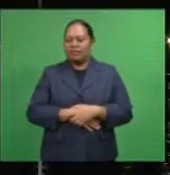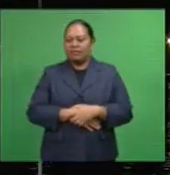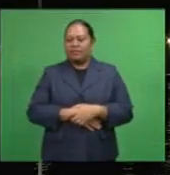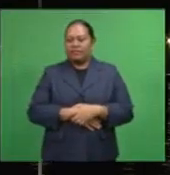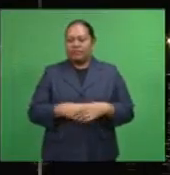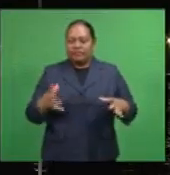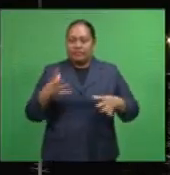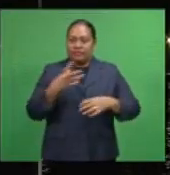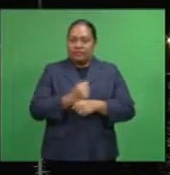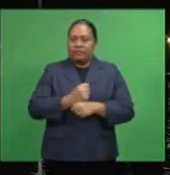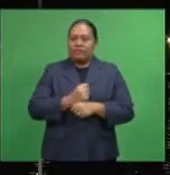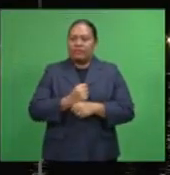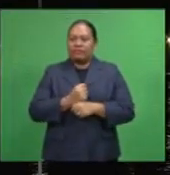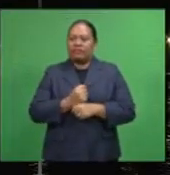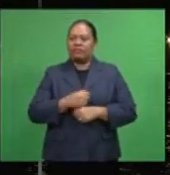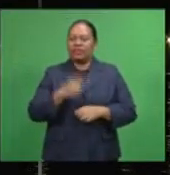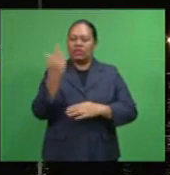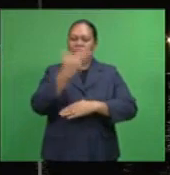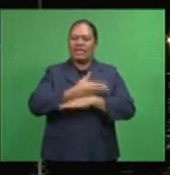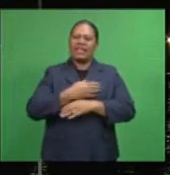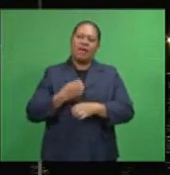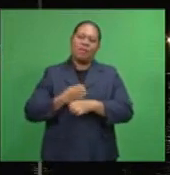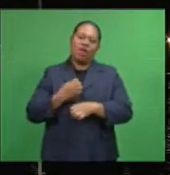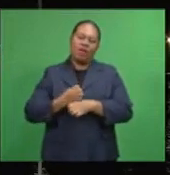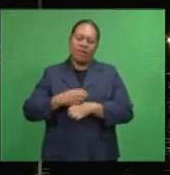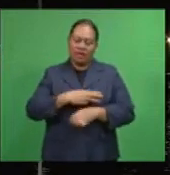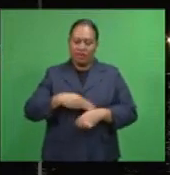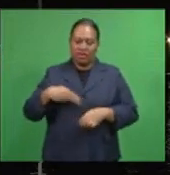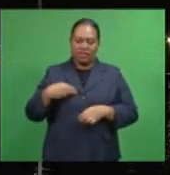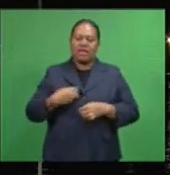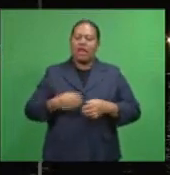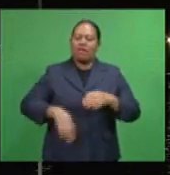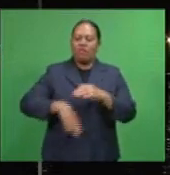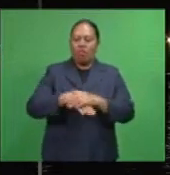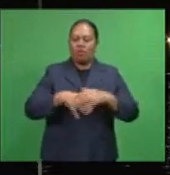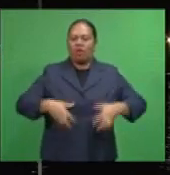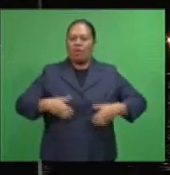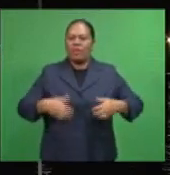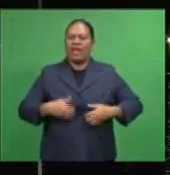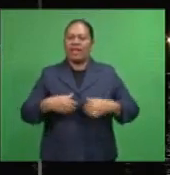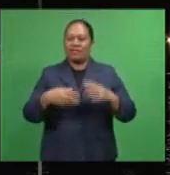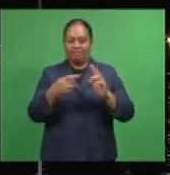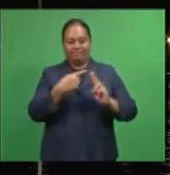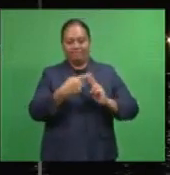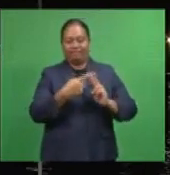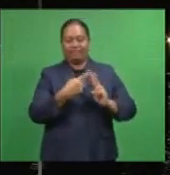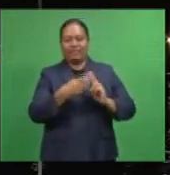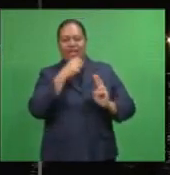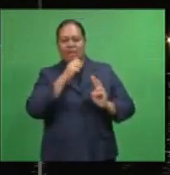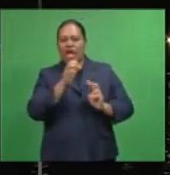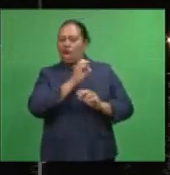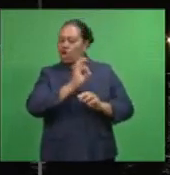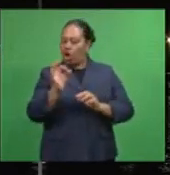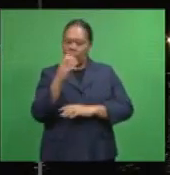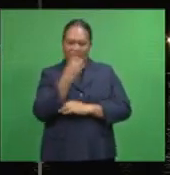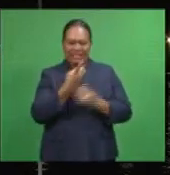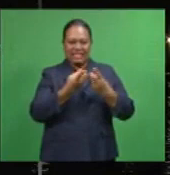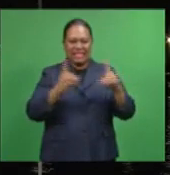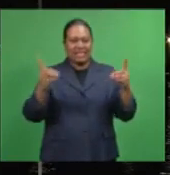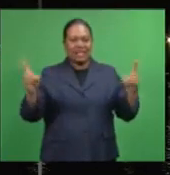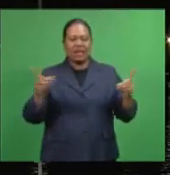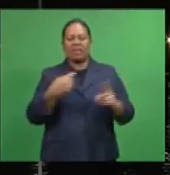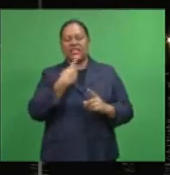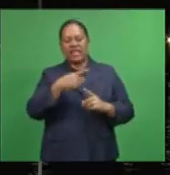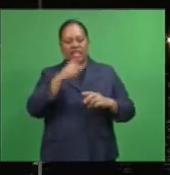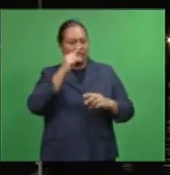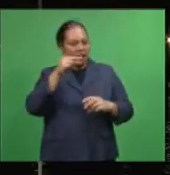Recapping the main stories for tonight, Employment Ministry flooded with complaints. Nawaikula and Bulitavu are not ethno-nationalists, says